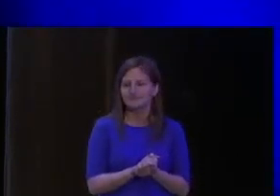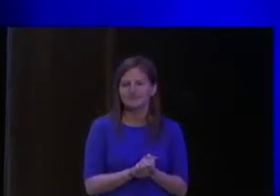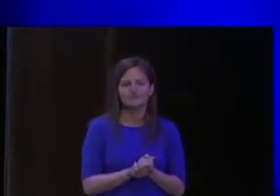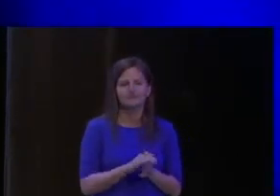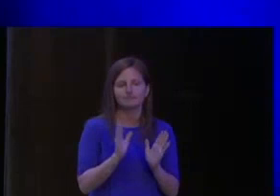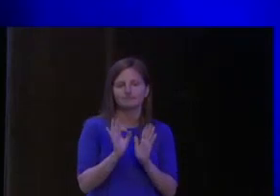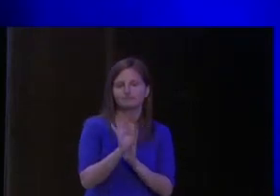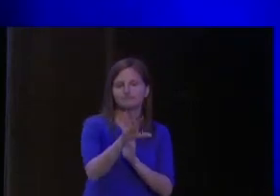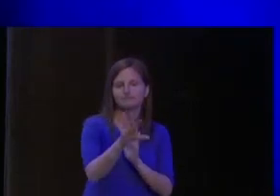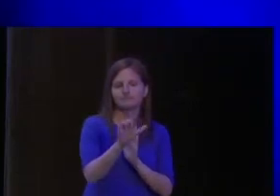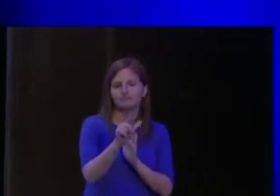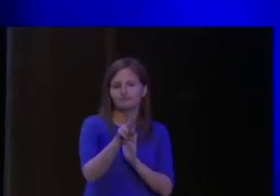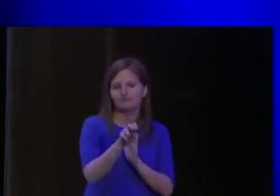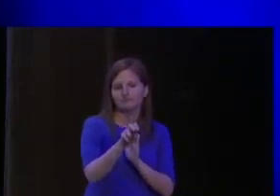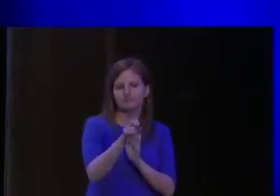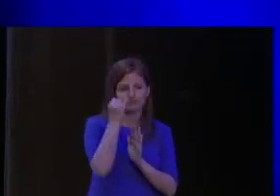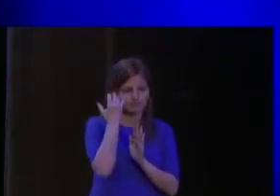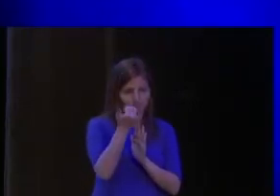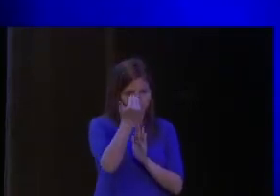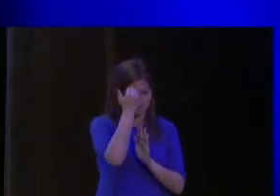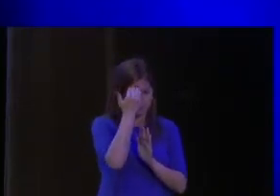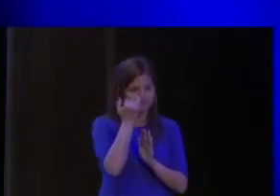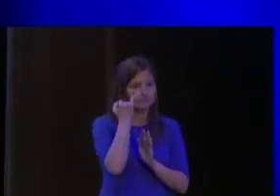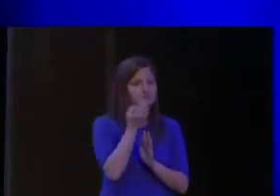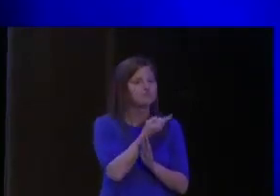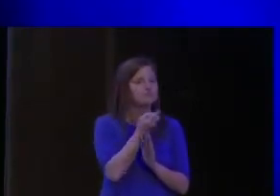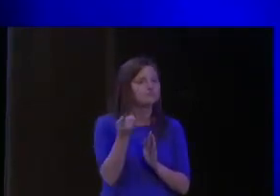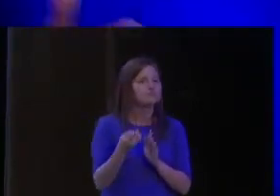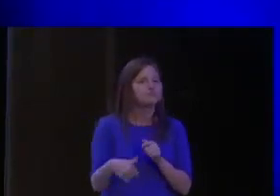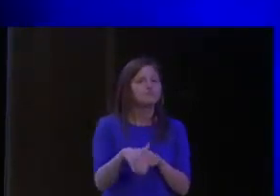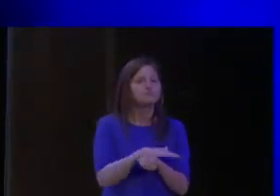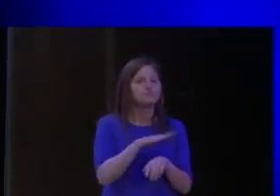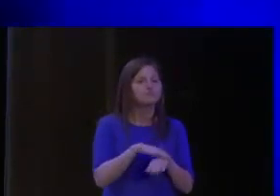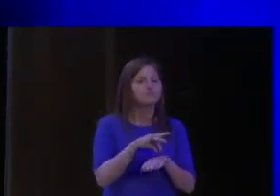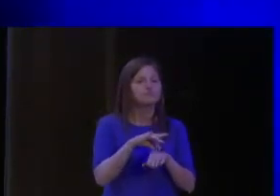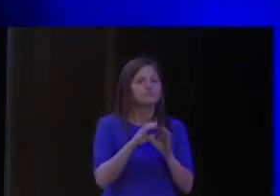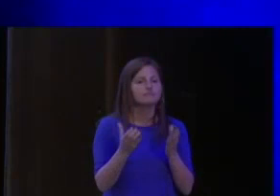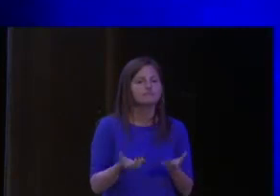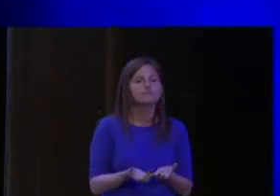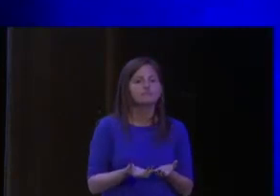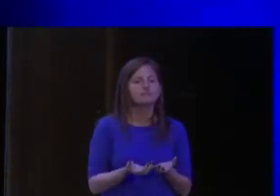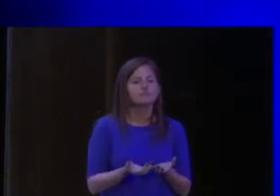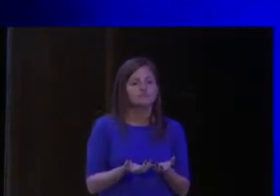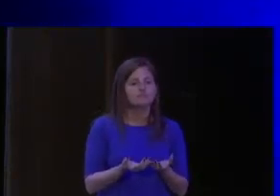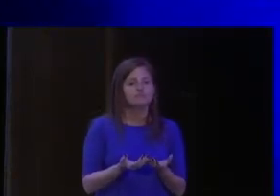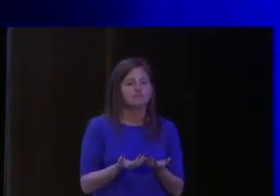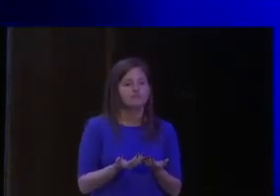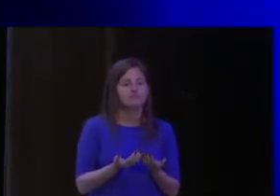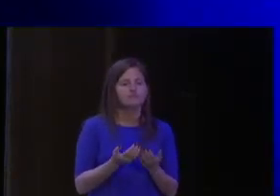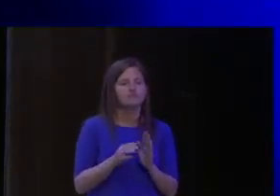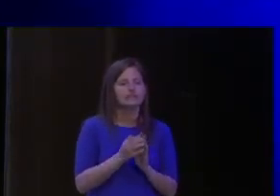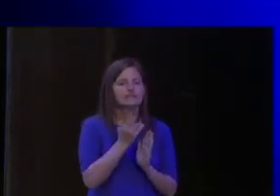clue. If you want to know if you're complete on the planet, you just take a small